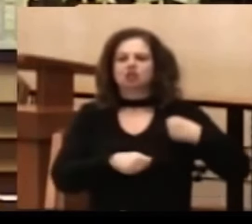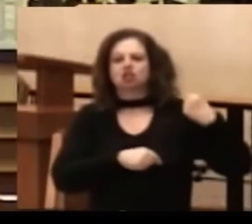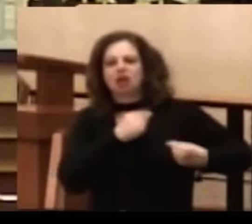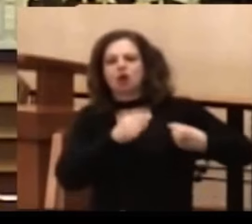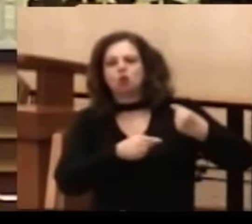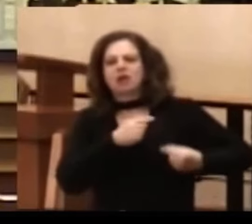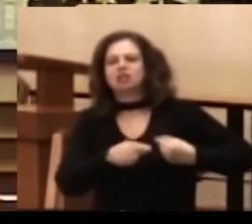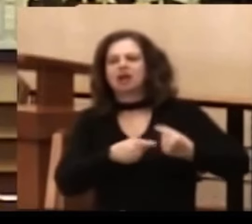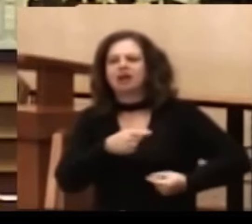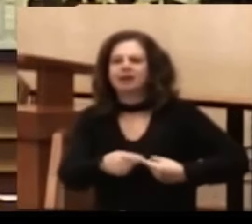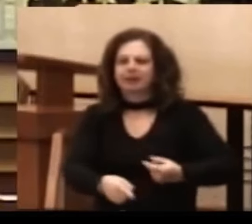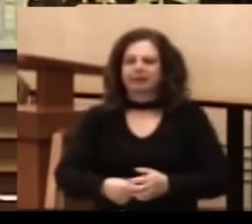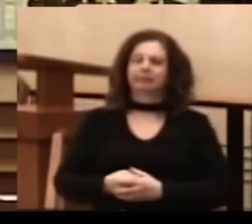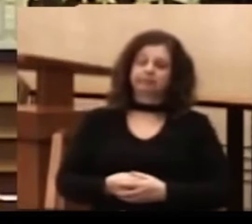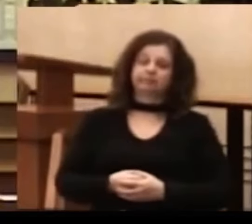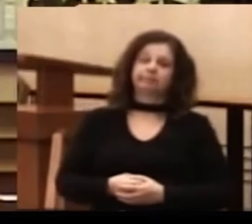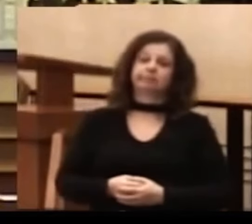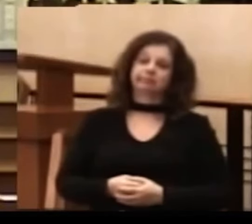Well,